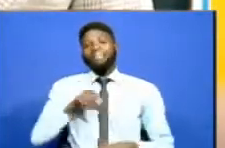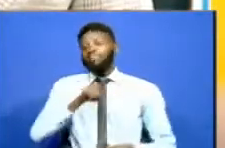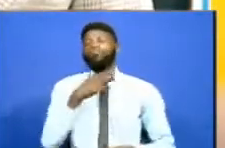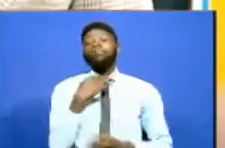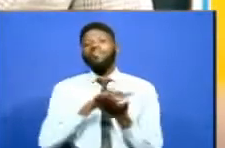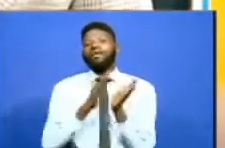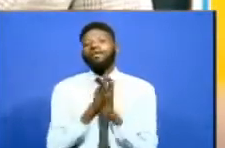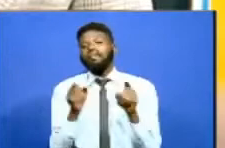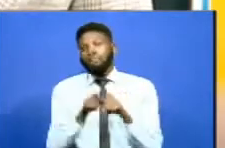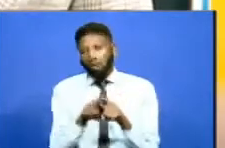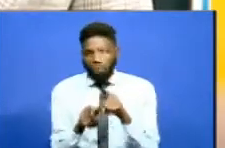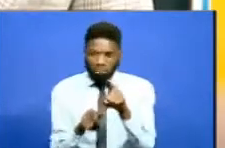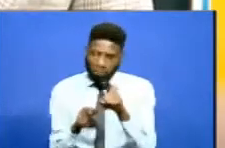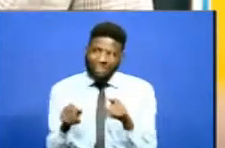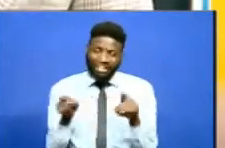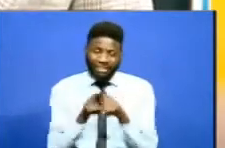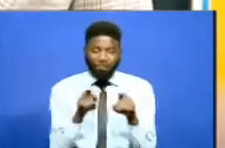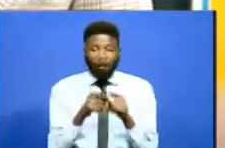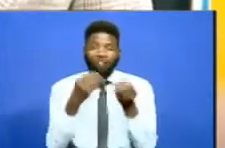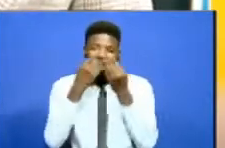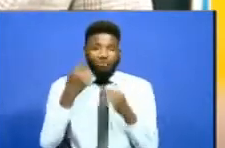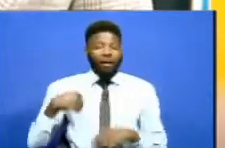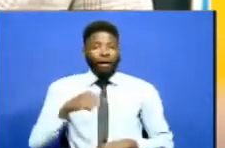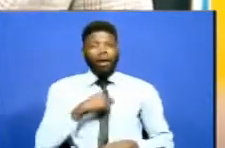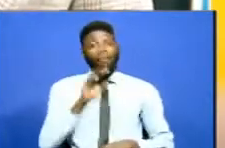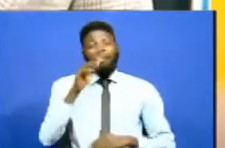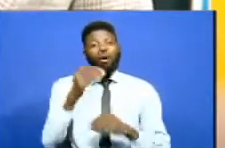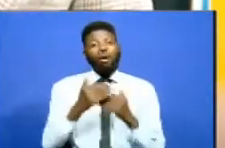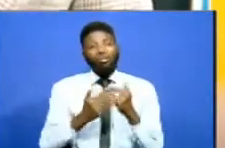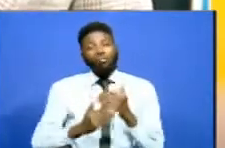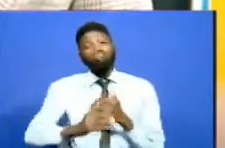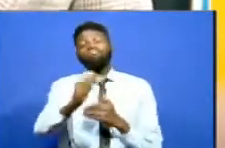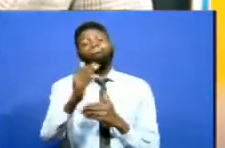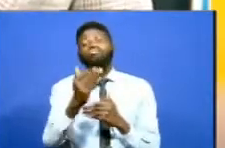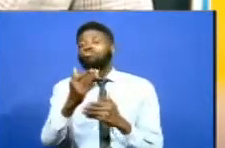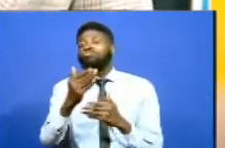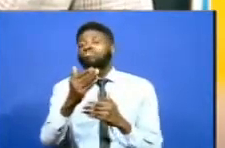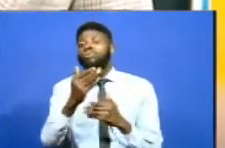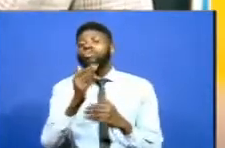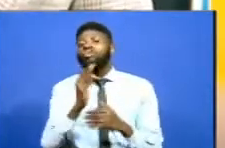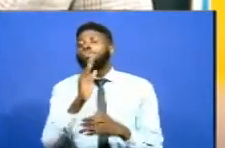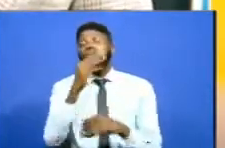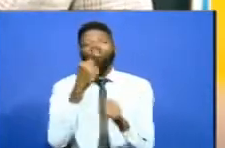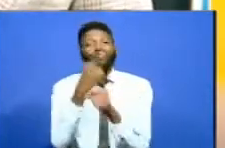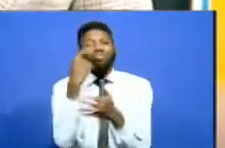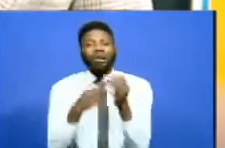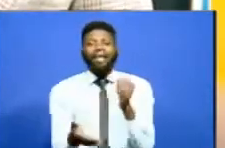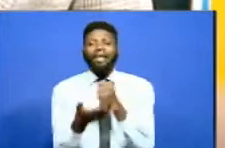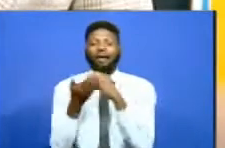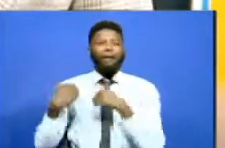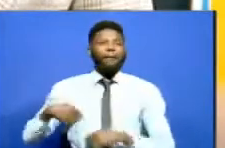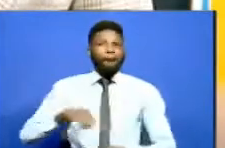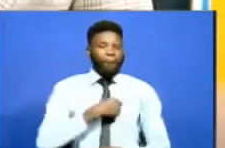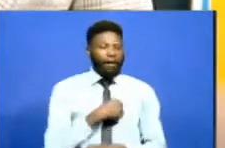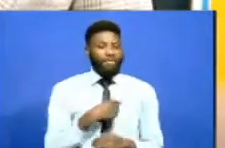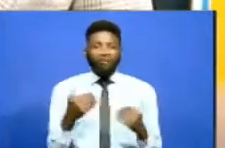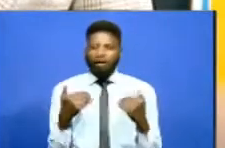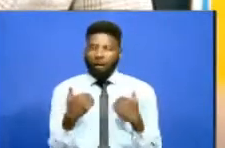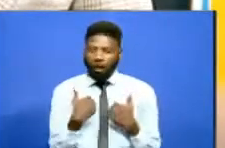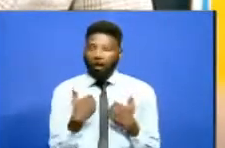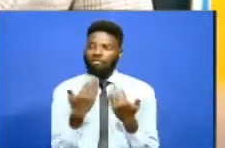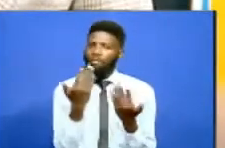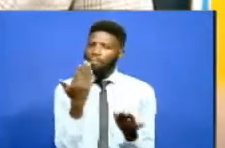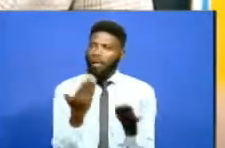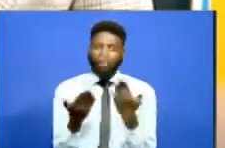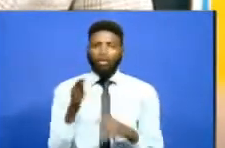and also just give us generally your way forward on how we can be able to get to that destination of having a satisfactory level